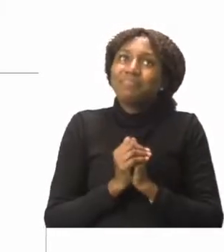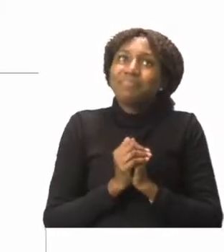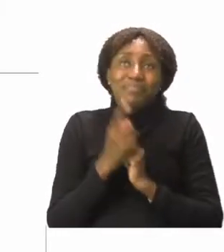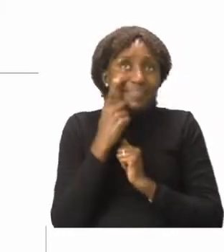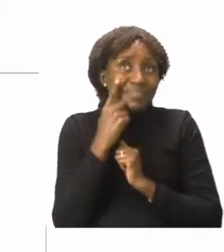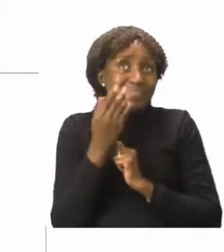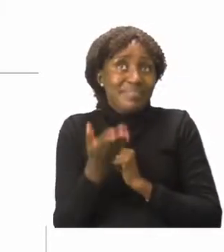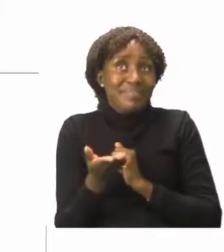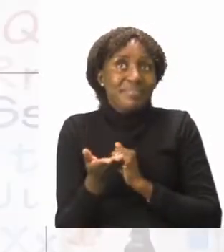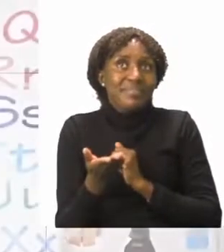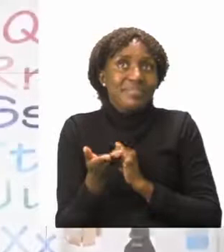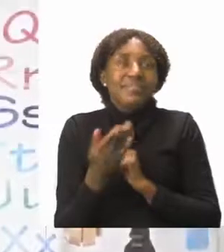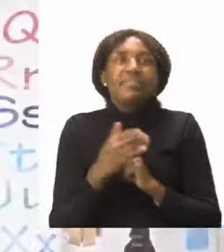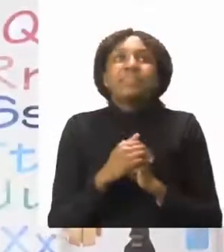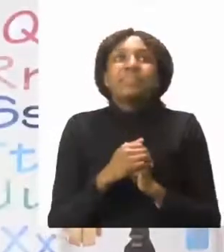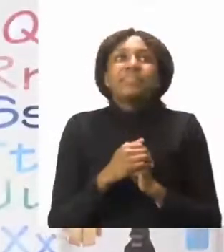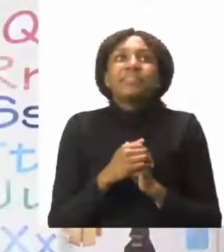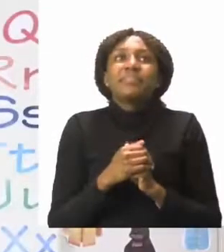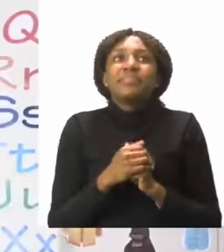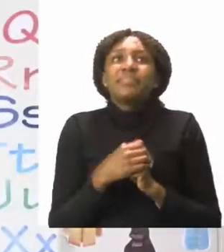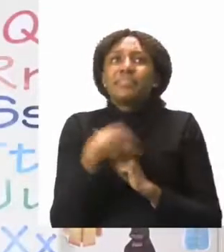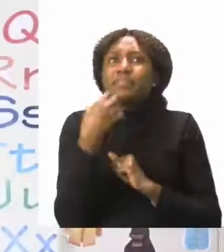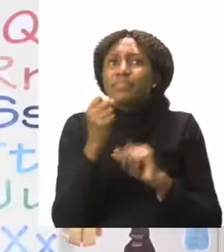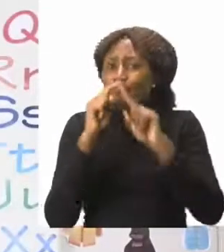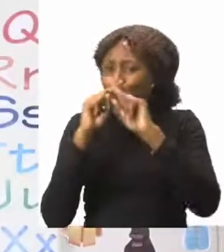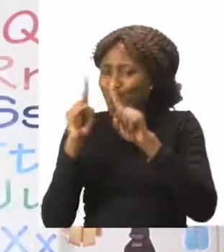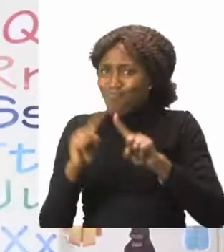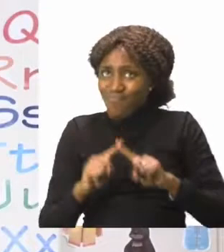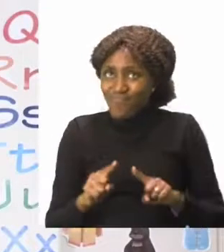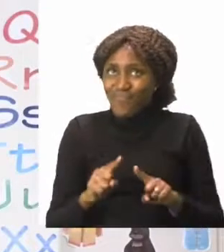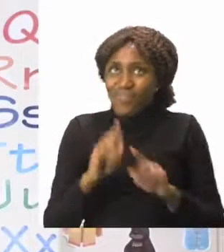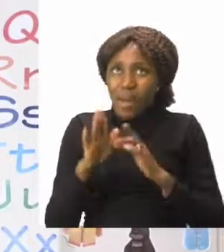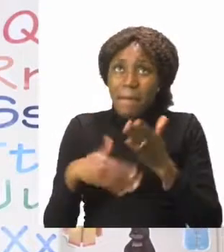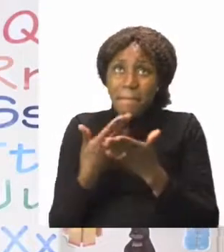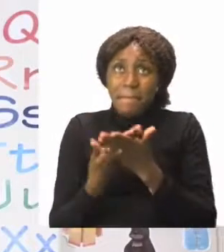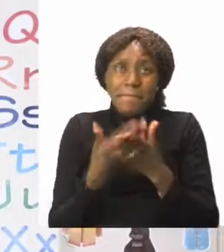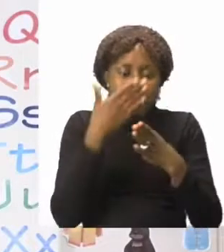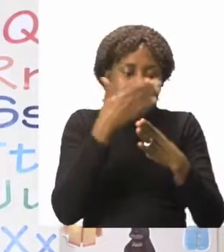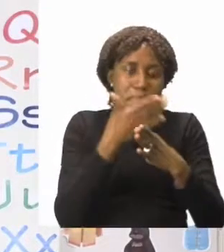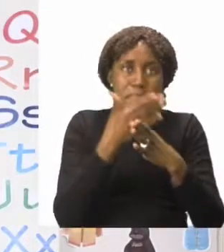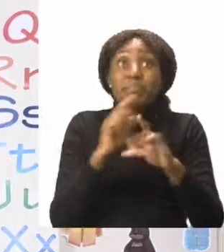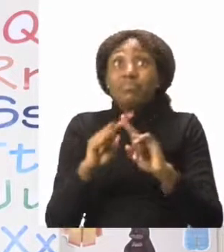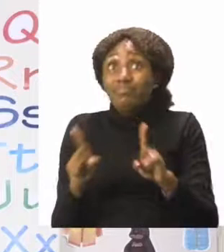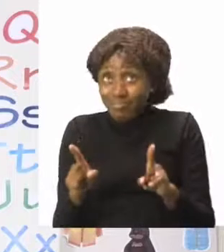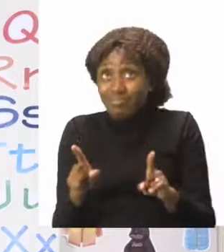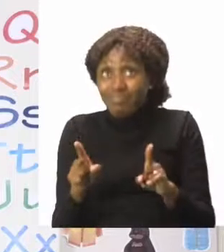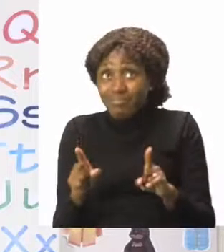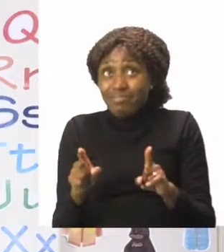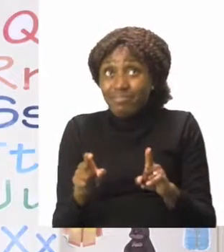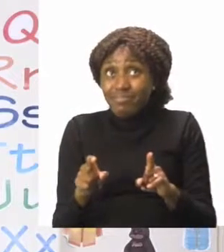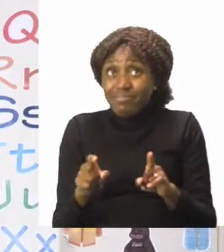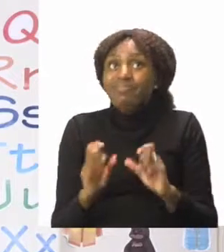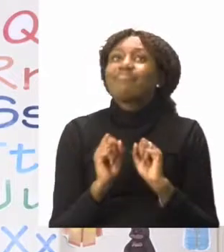board. Now, on the board, I have different pictures, and that's because each of them is going to try and